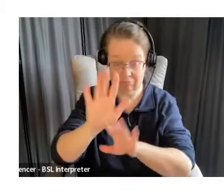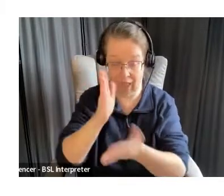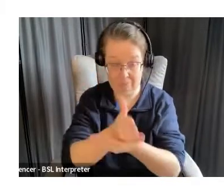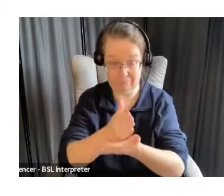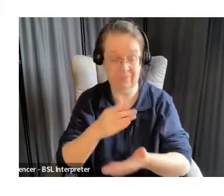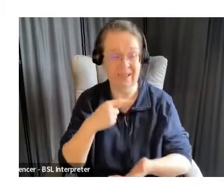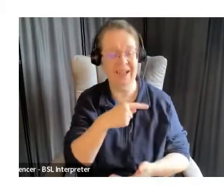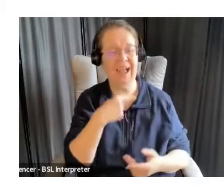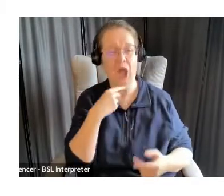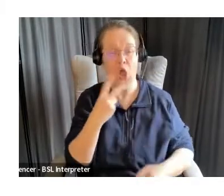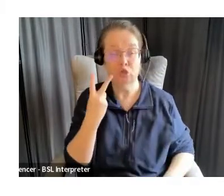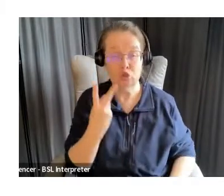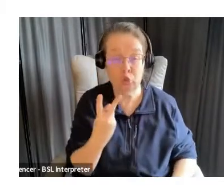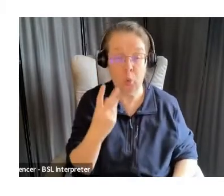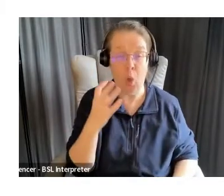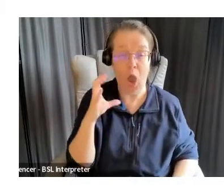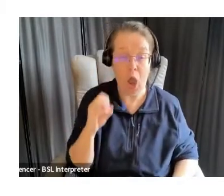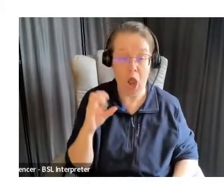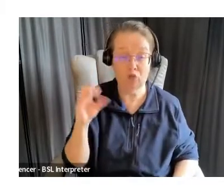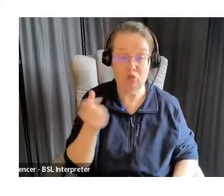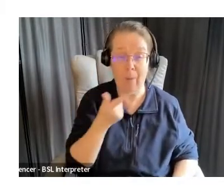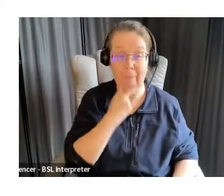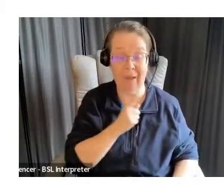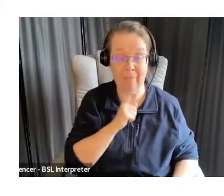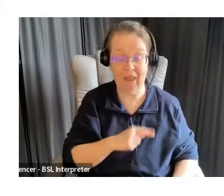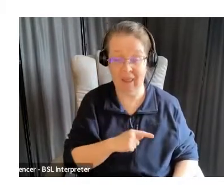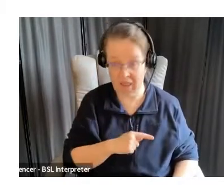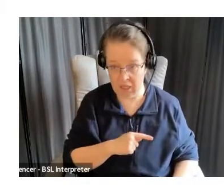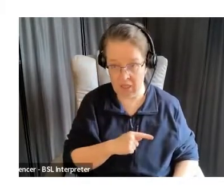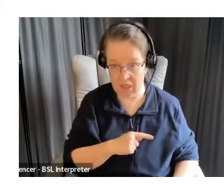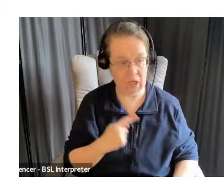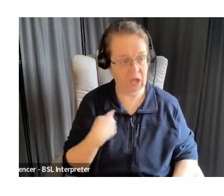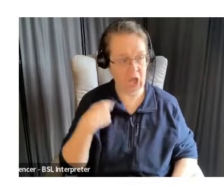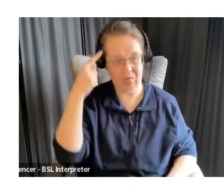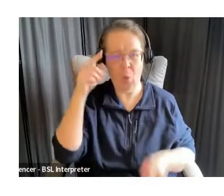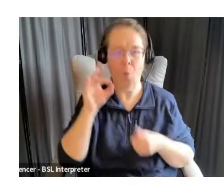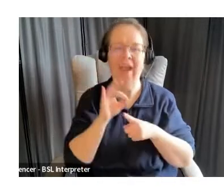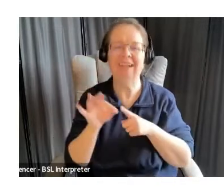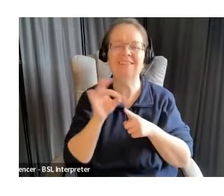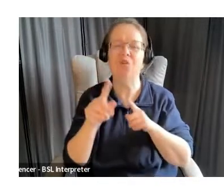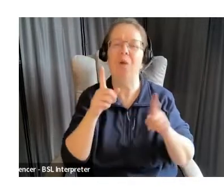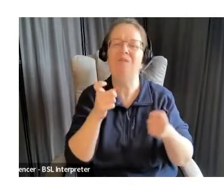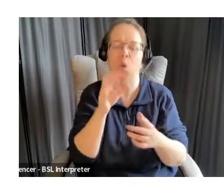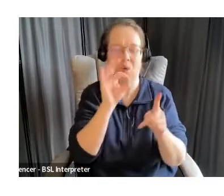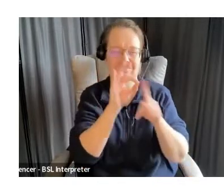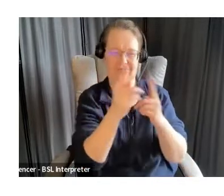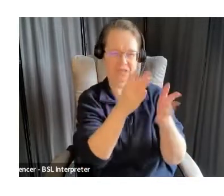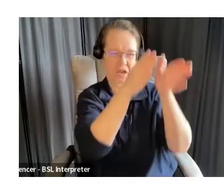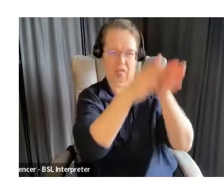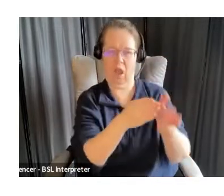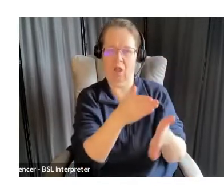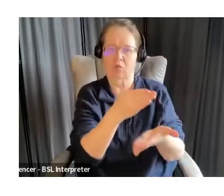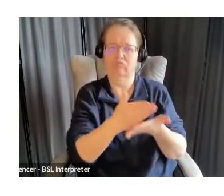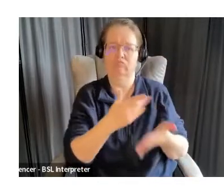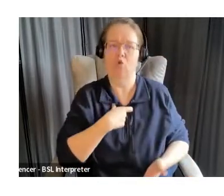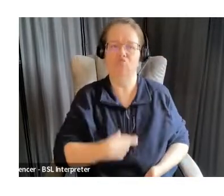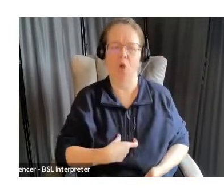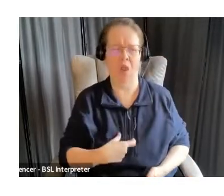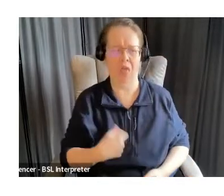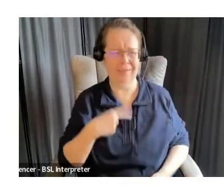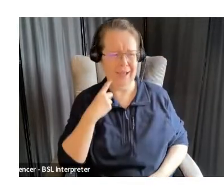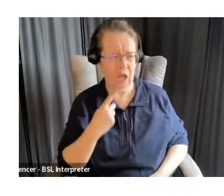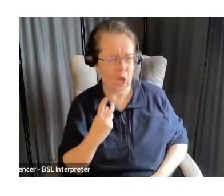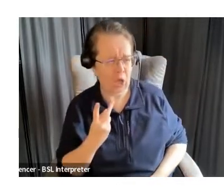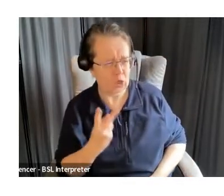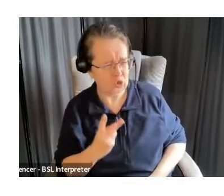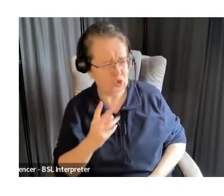was 200 people. She thought that was interviewed for a particular job. And I thought, are you kidding me? Was